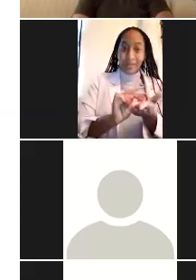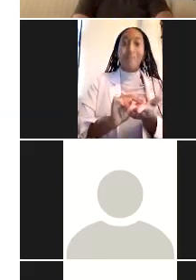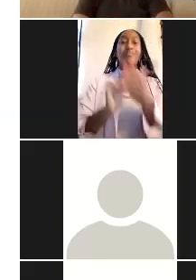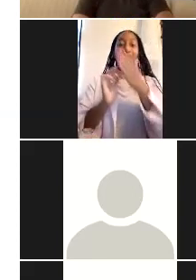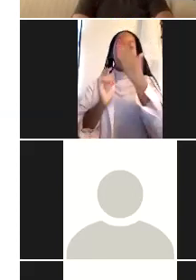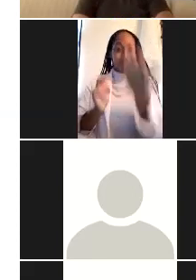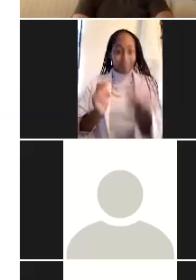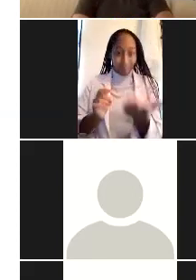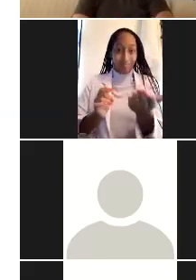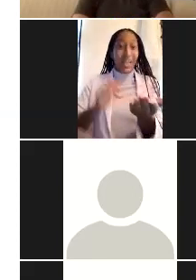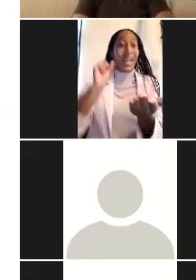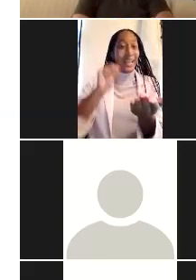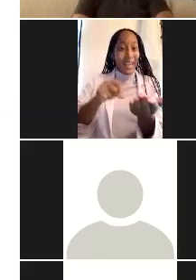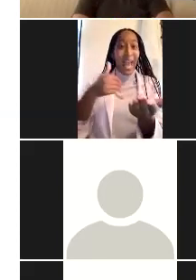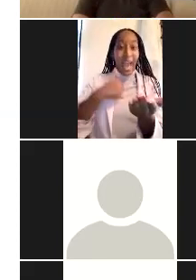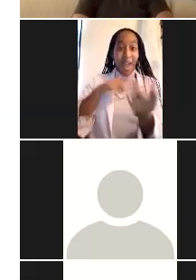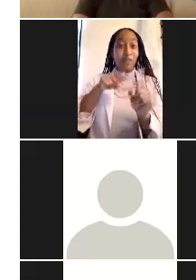The other benefit of